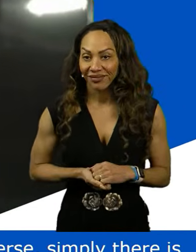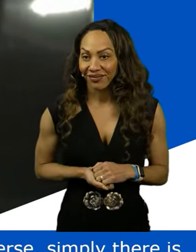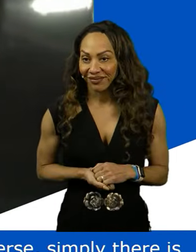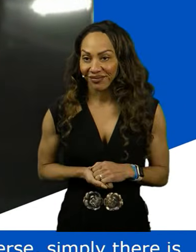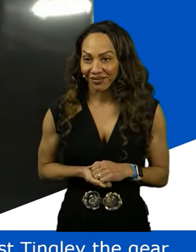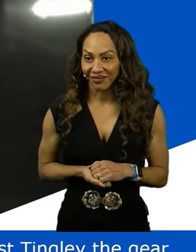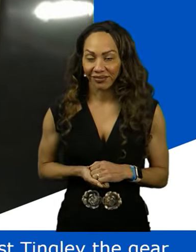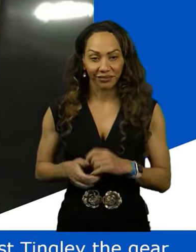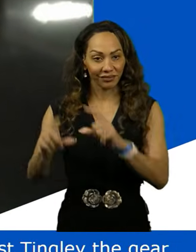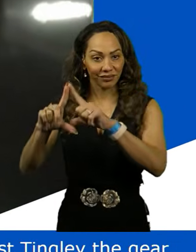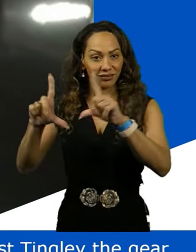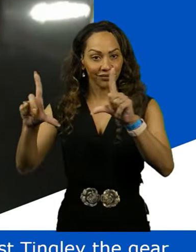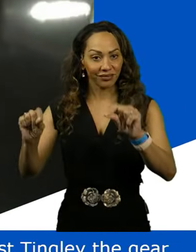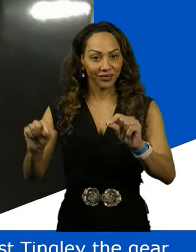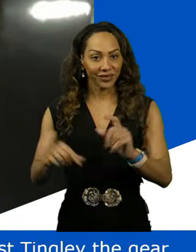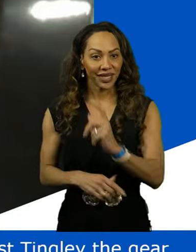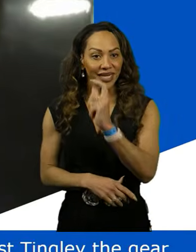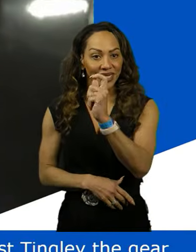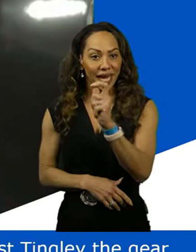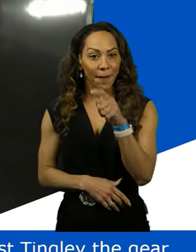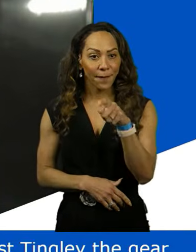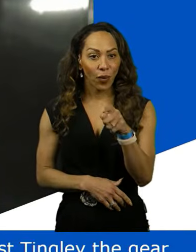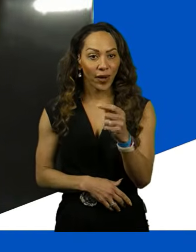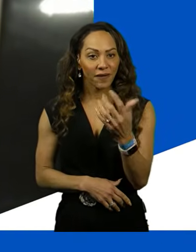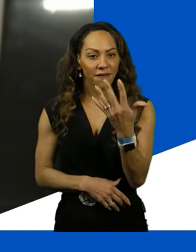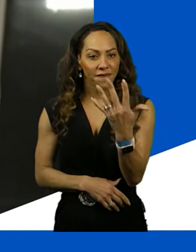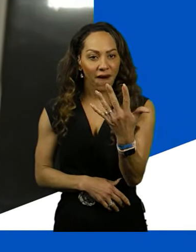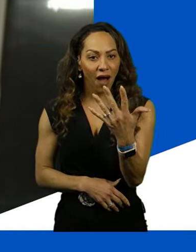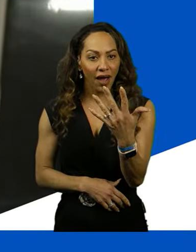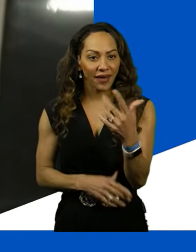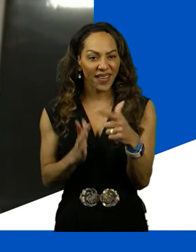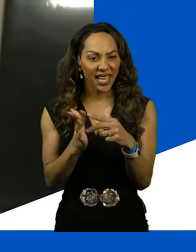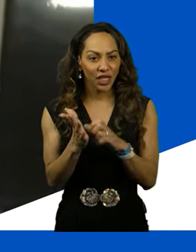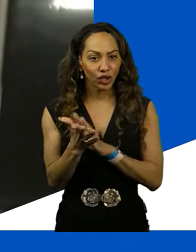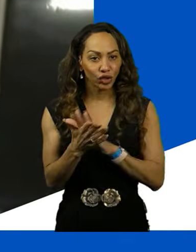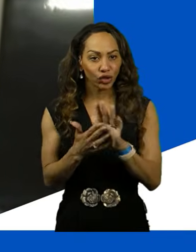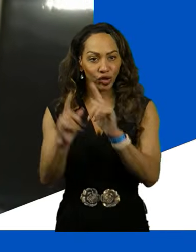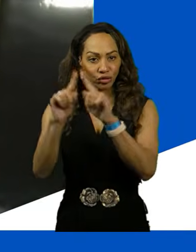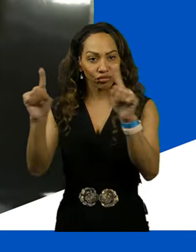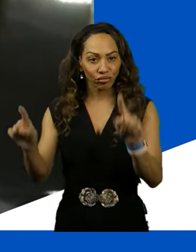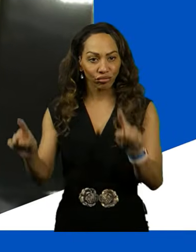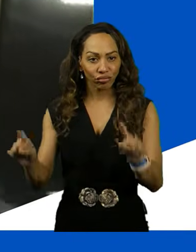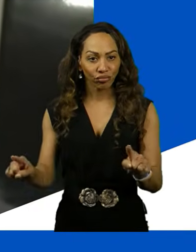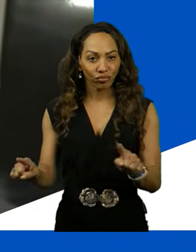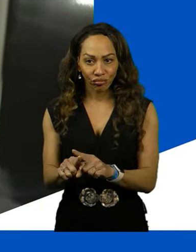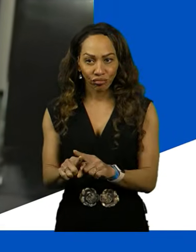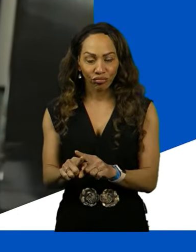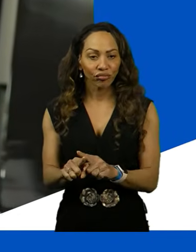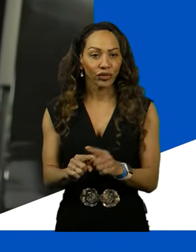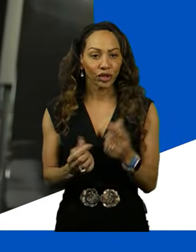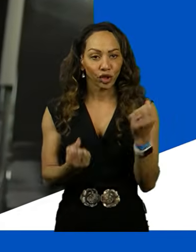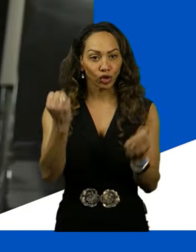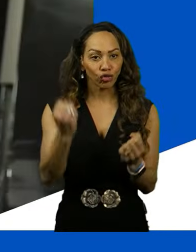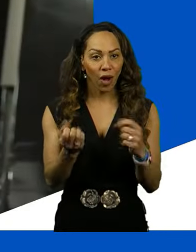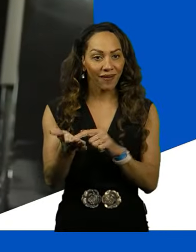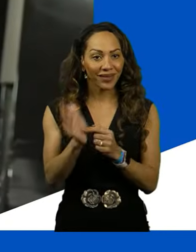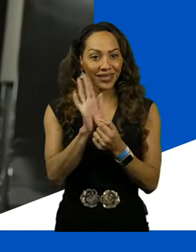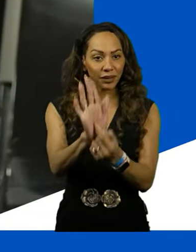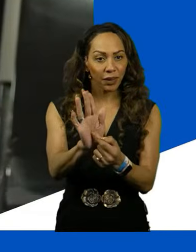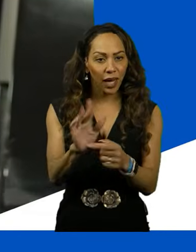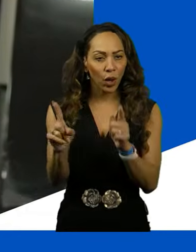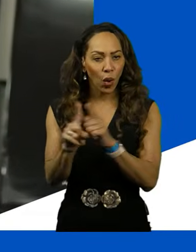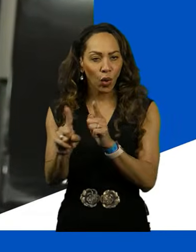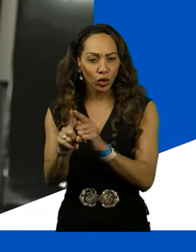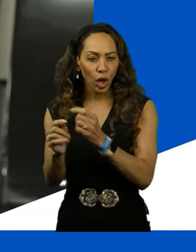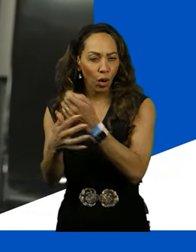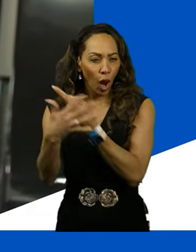10.25 inch screens here. We've got a fully packed and fully configurable driver's display and the centre touch screen as well. And this is packed